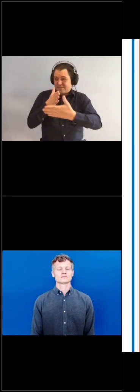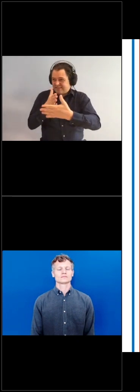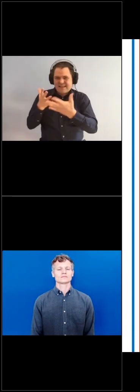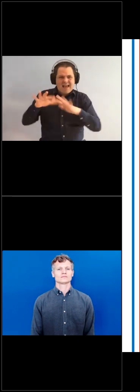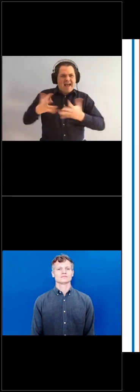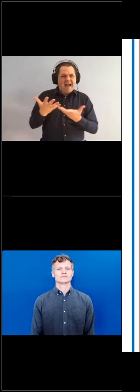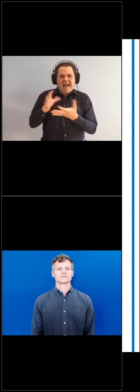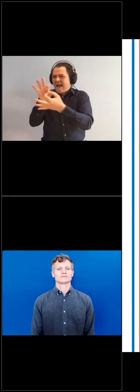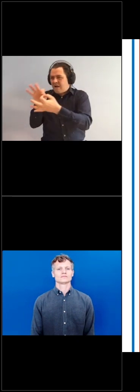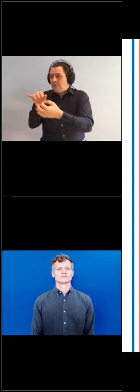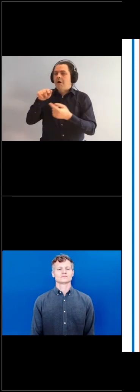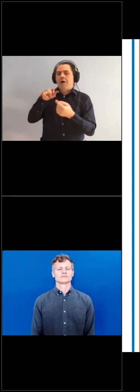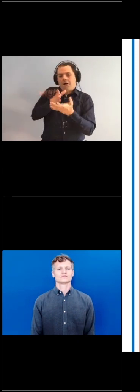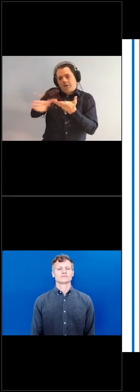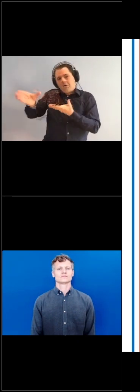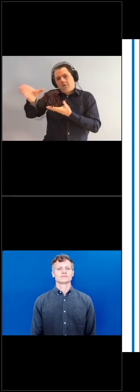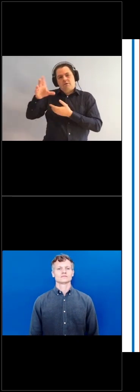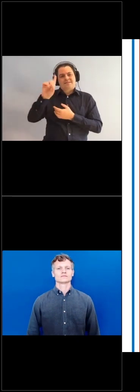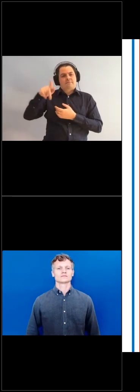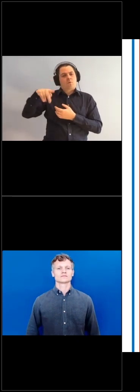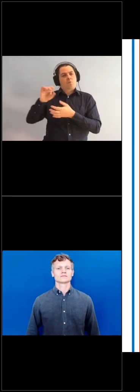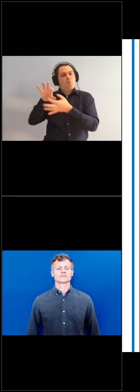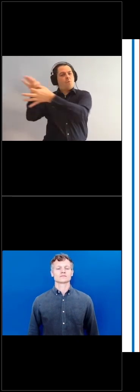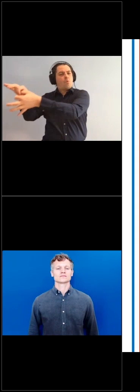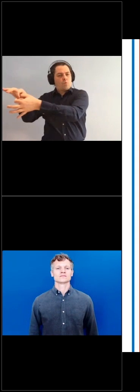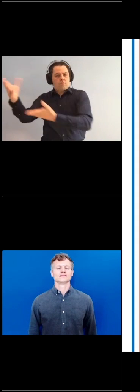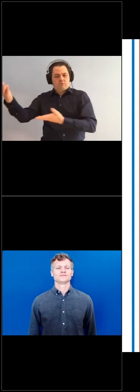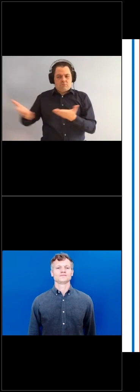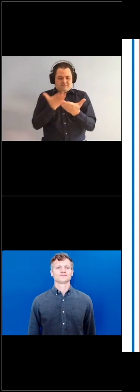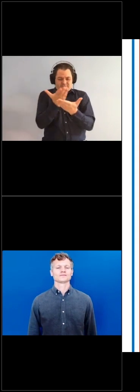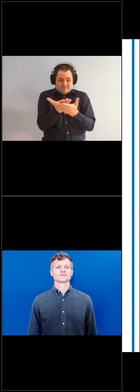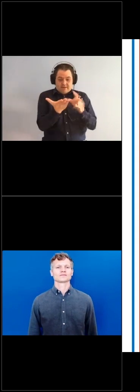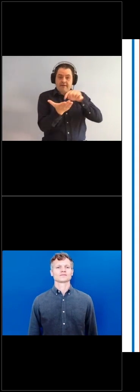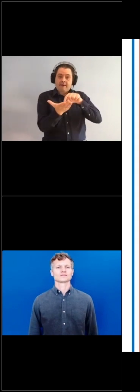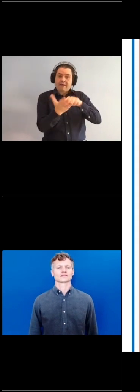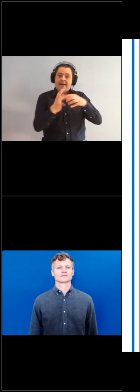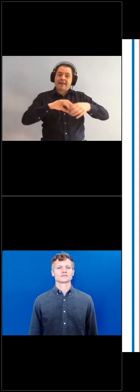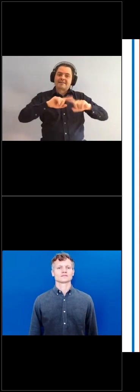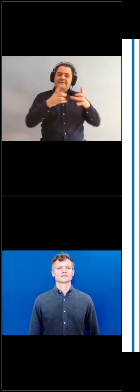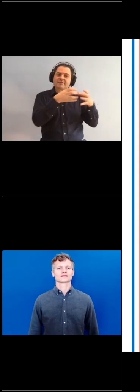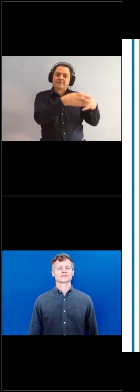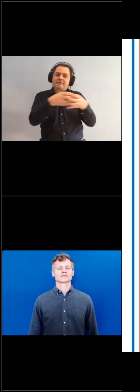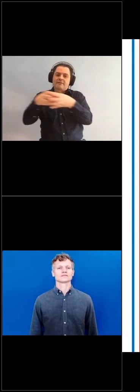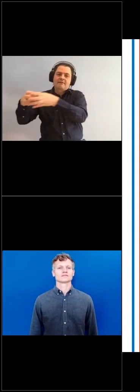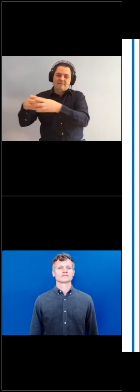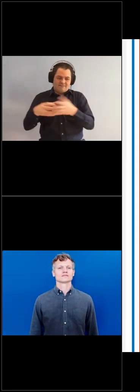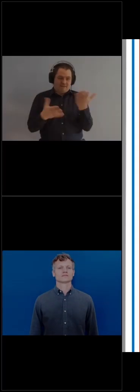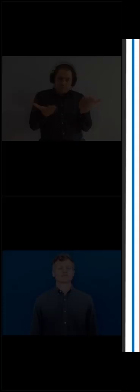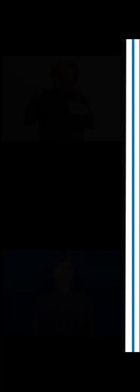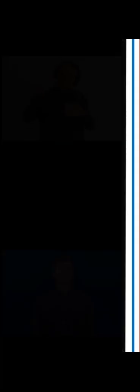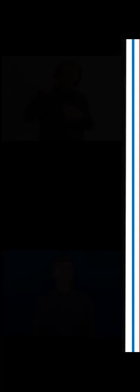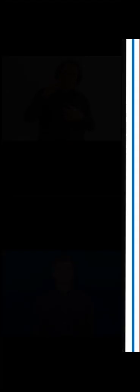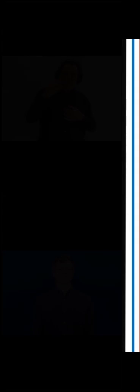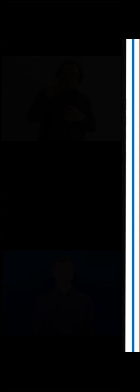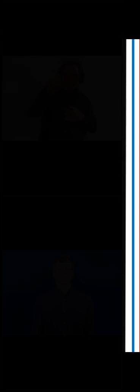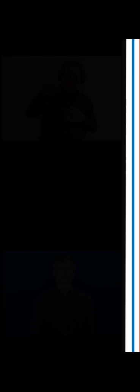And this information also assists the clusters or even the sectors. Thank you, Paul, for that. As we might have heard